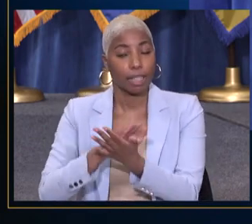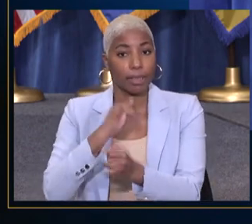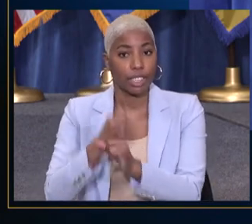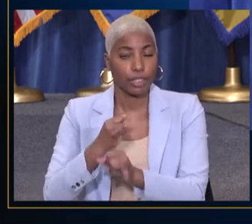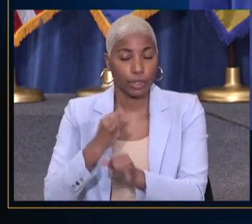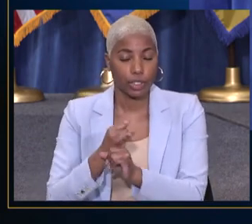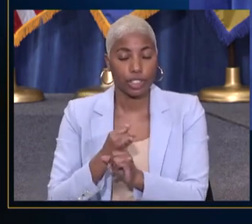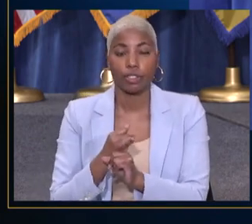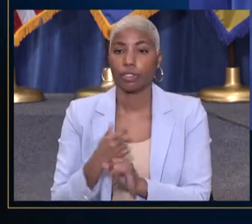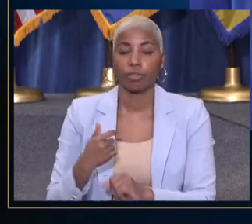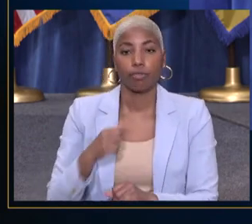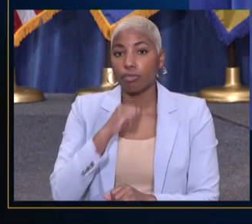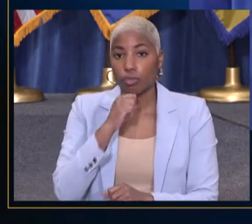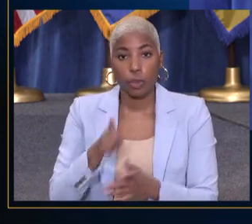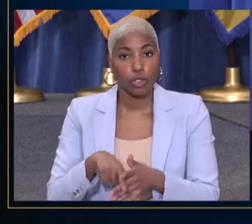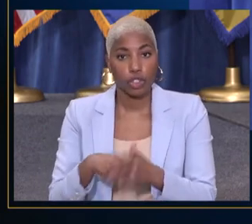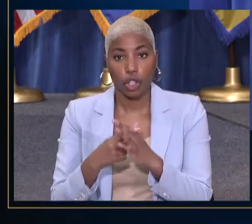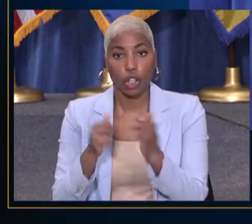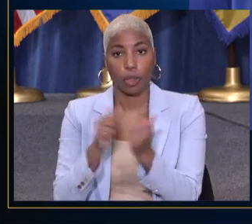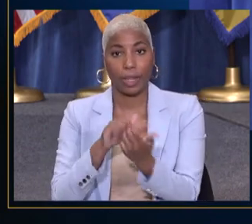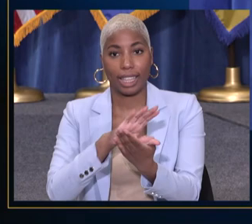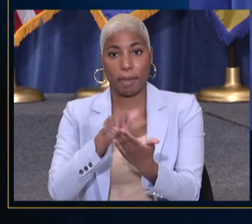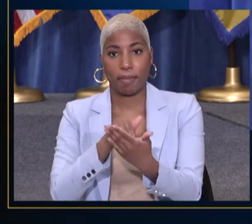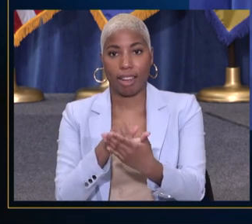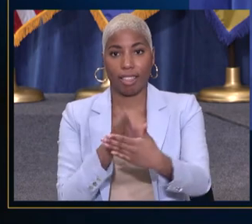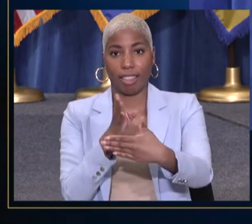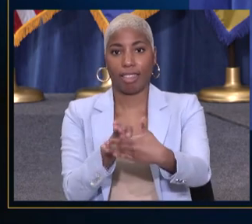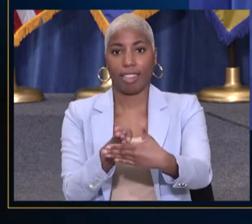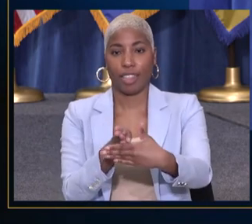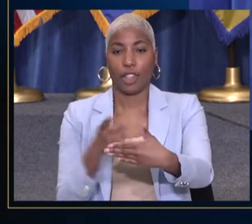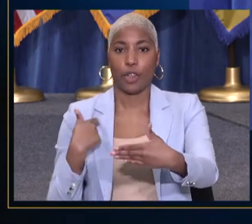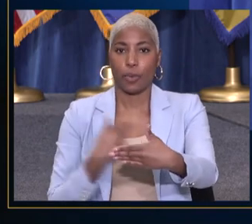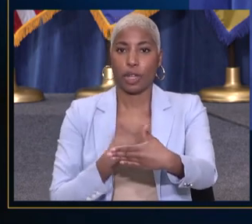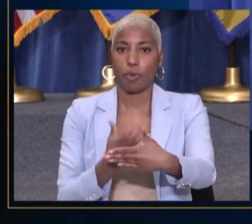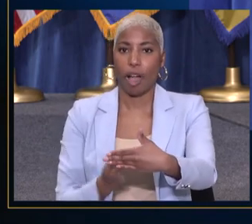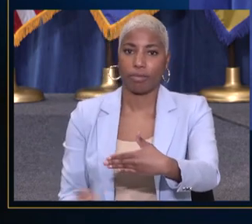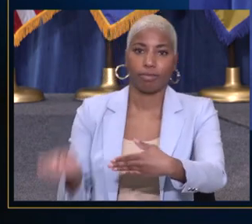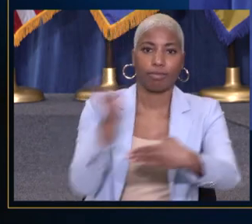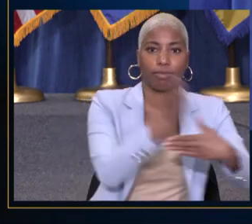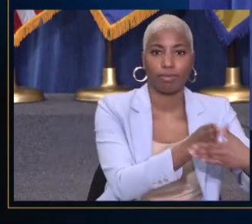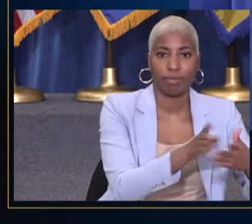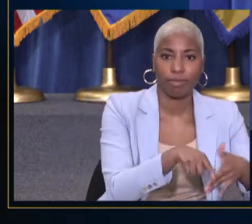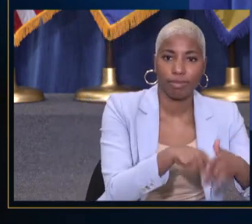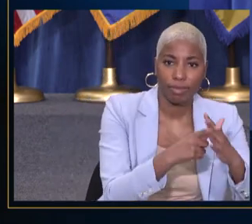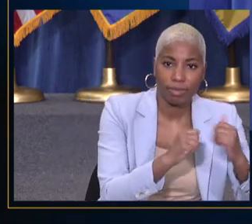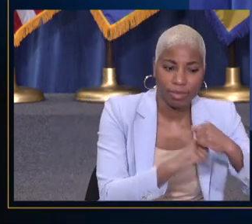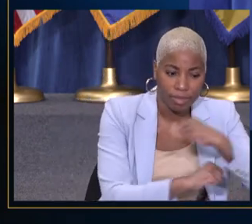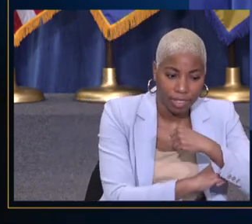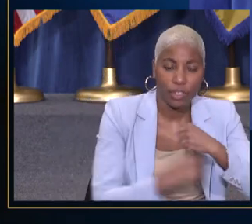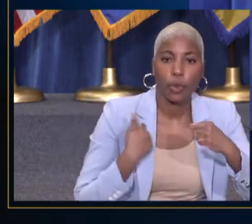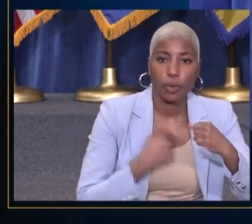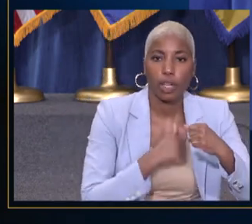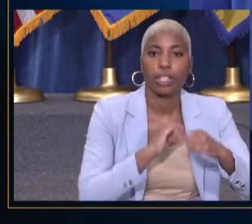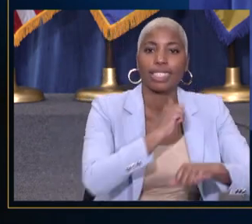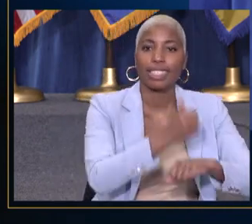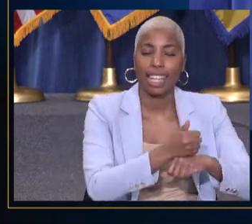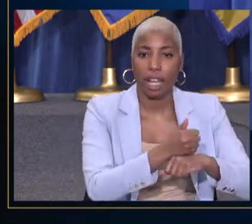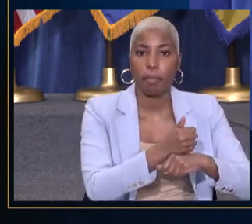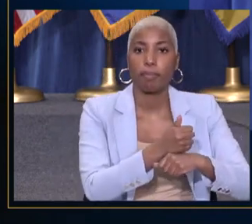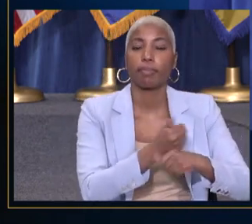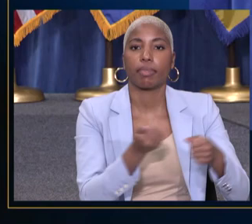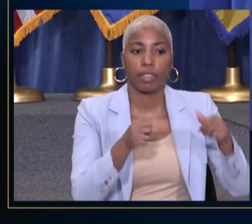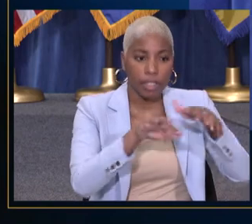said, you don't start in the middle. We want to get in on the ground level and create this interdisciplinary learning